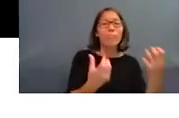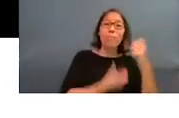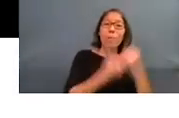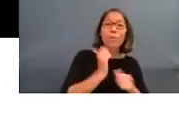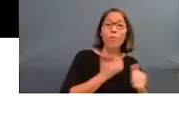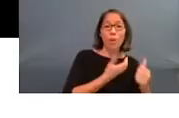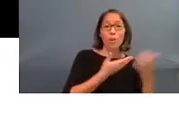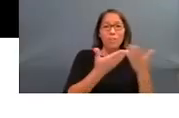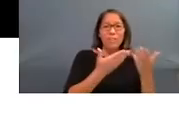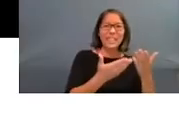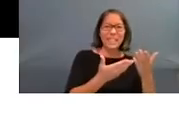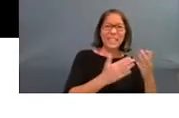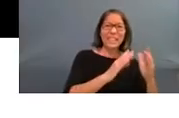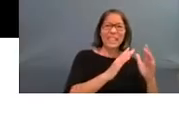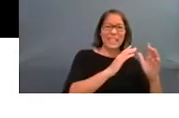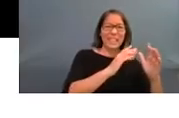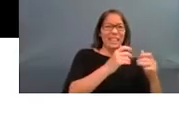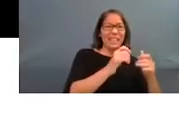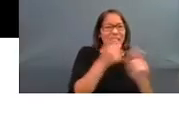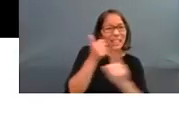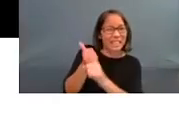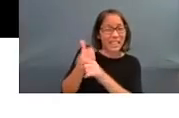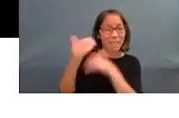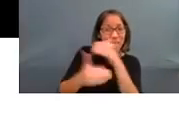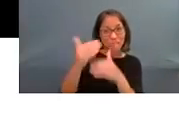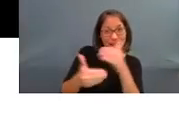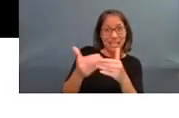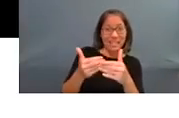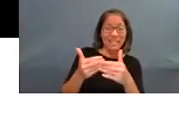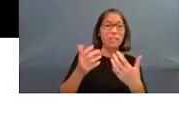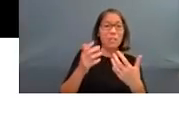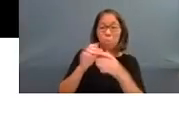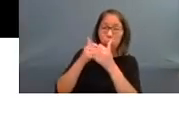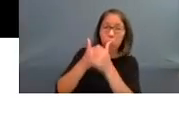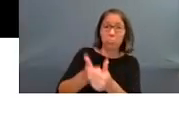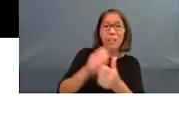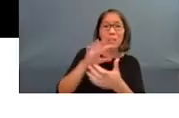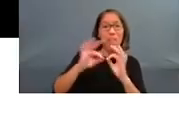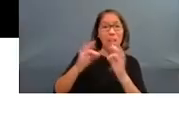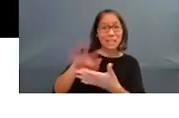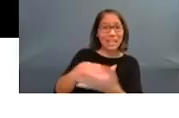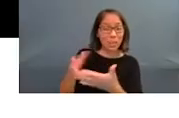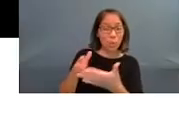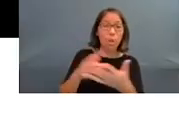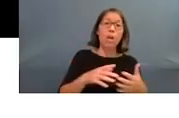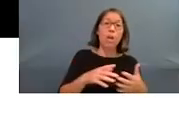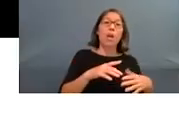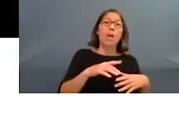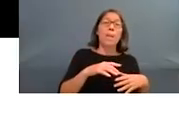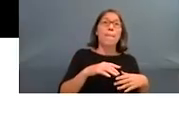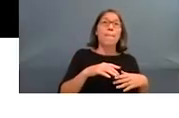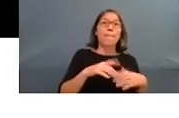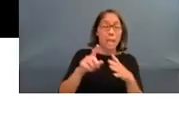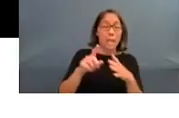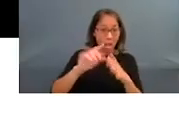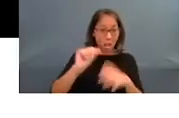asynchronously, meaning students could access those services according to the family schedule. When we begin the school year in August,